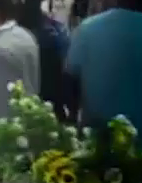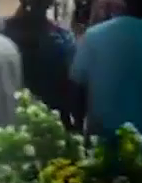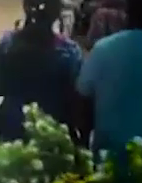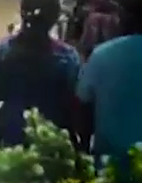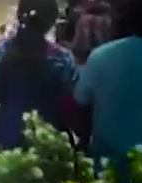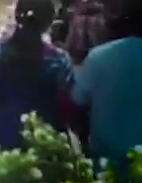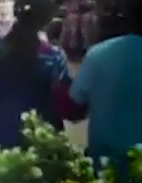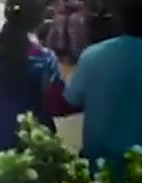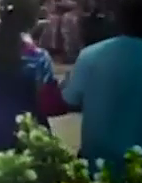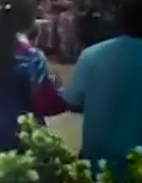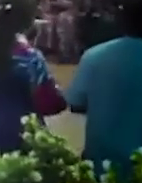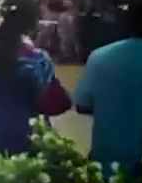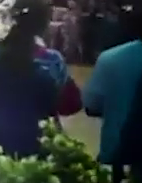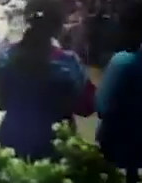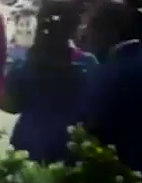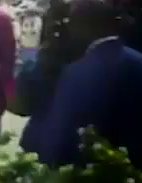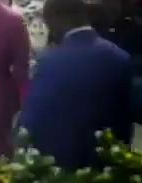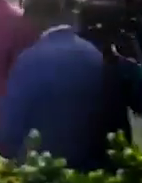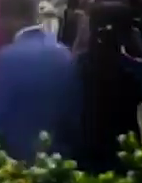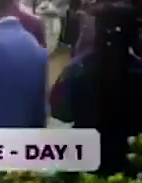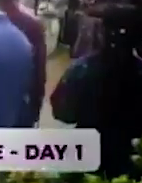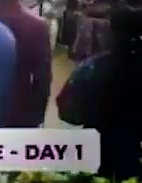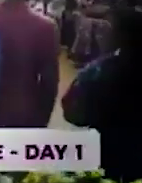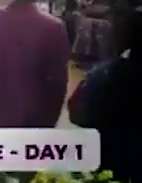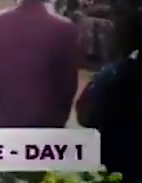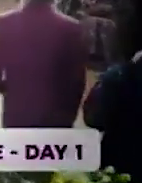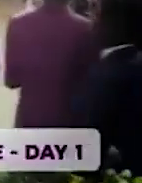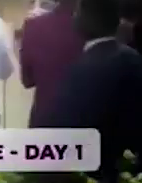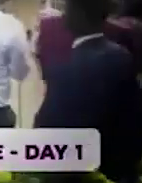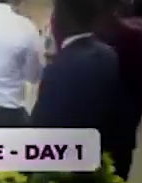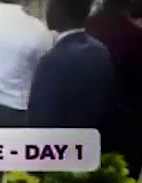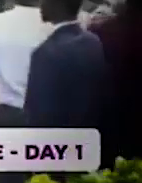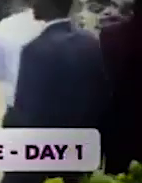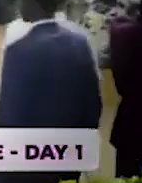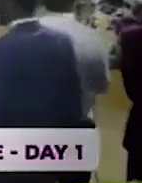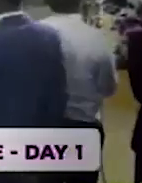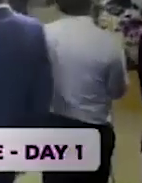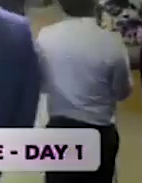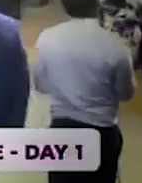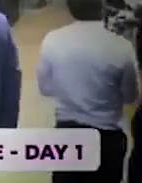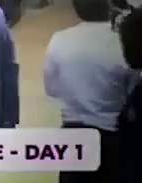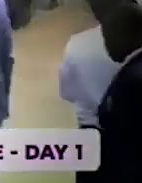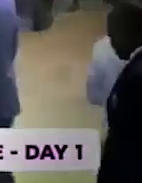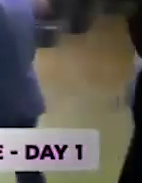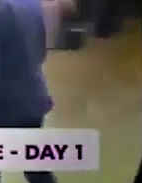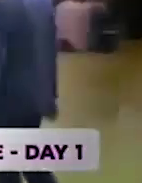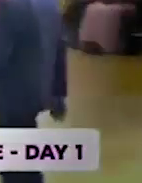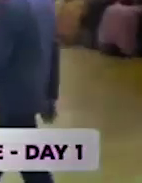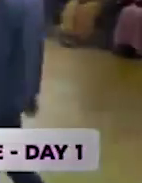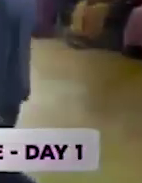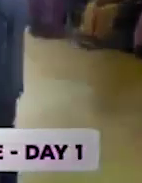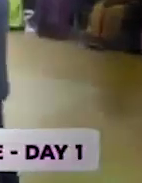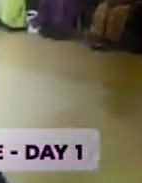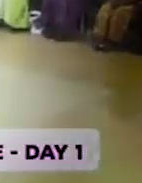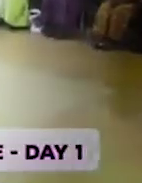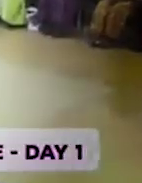Because God needs us for this thing to work. He needs to work in our lives for God to use